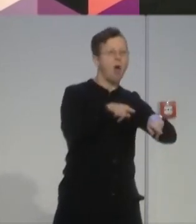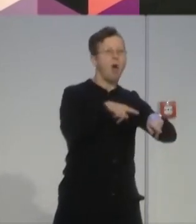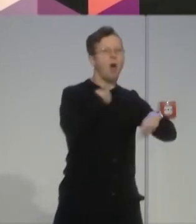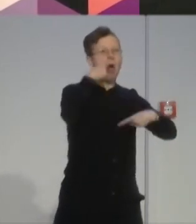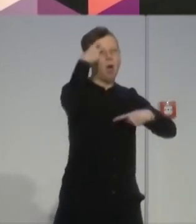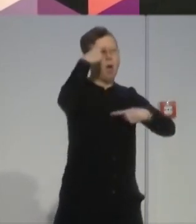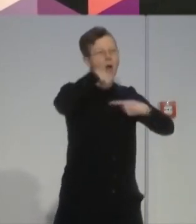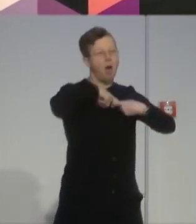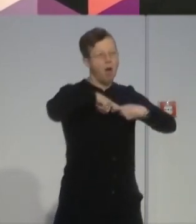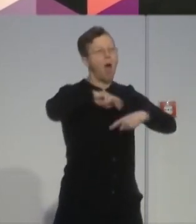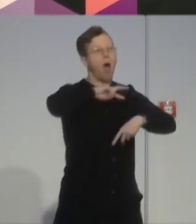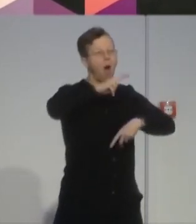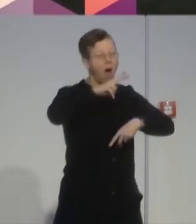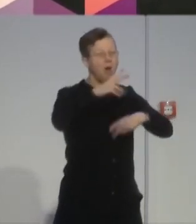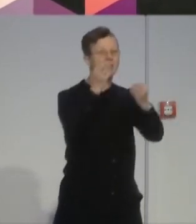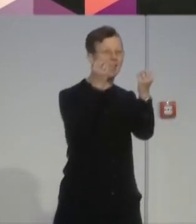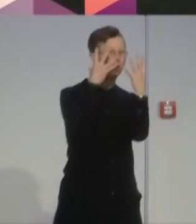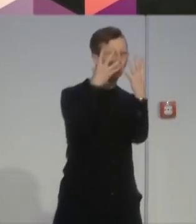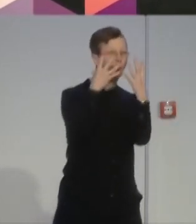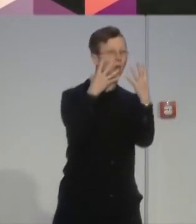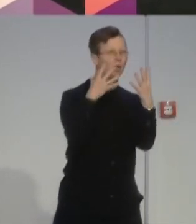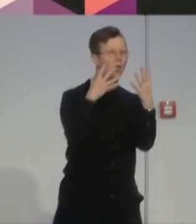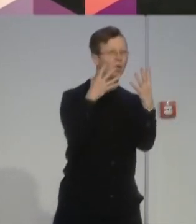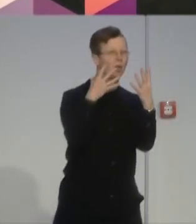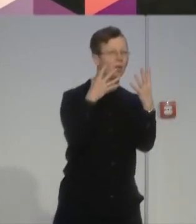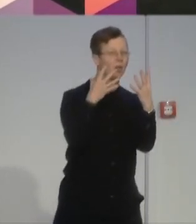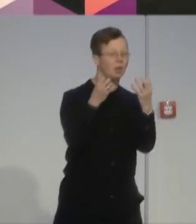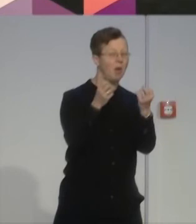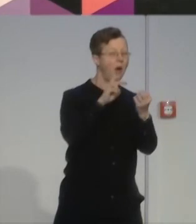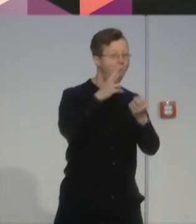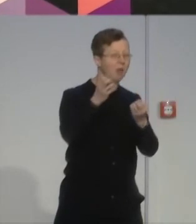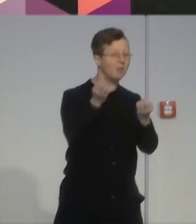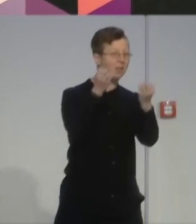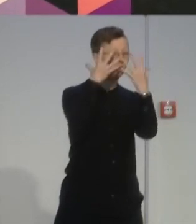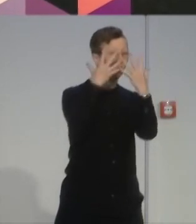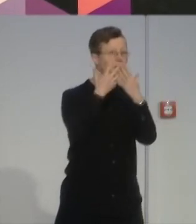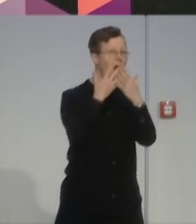reminded of another impression of